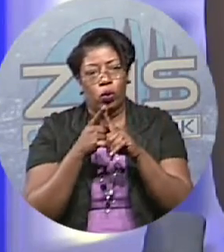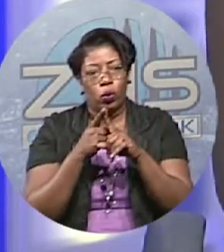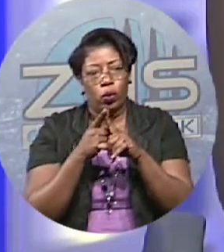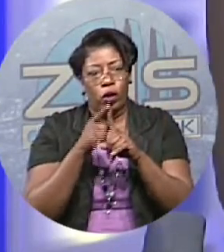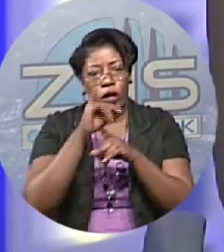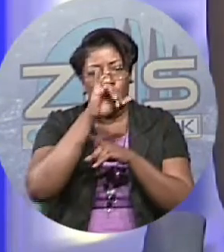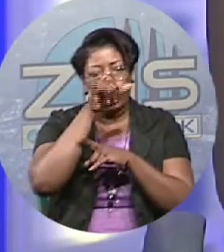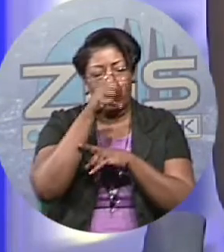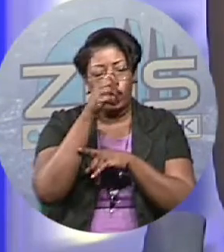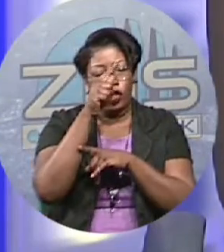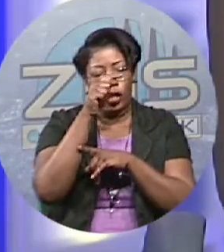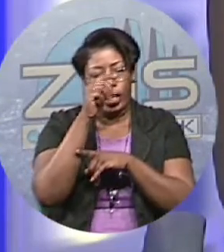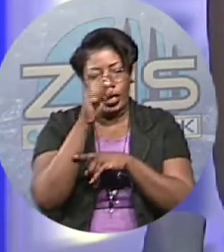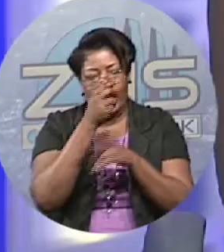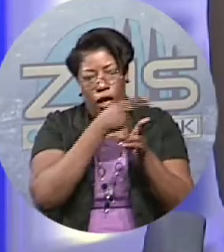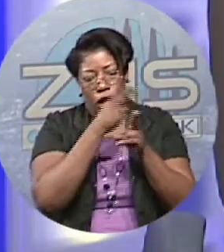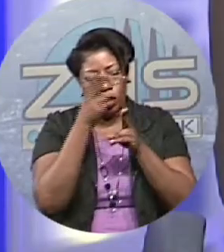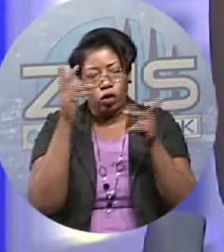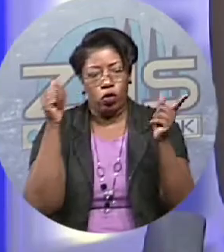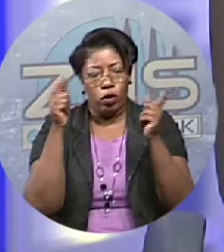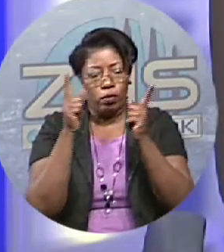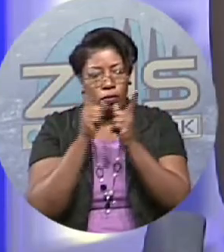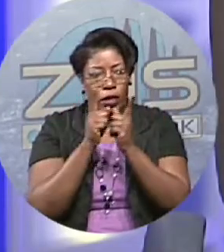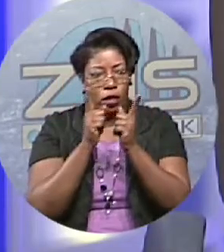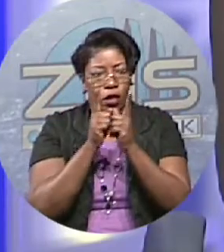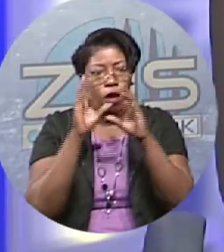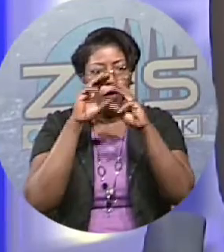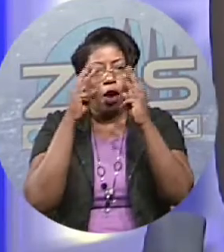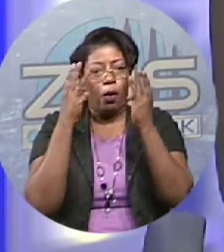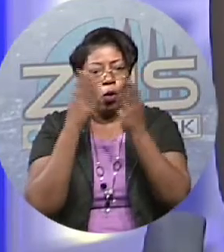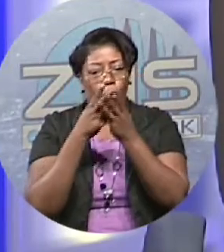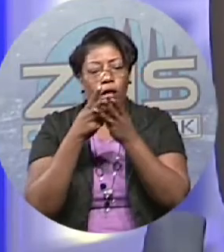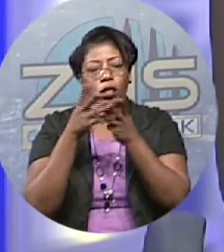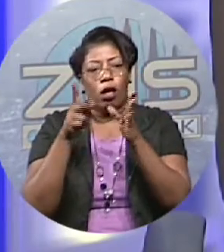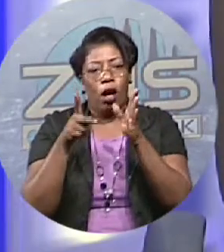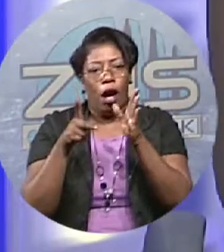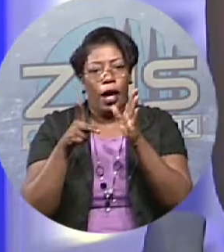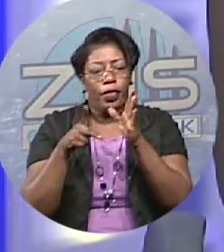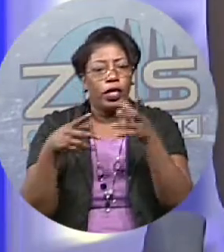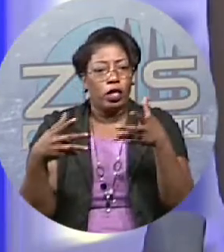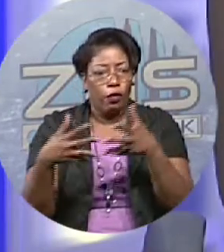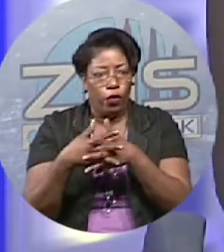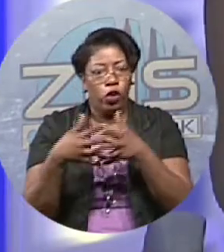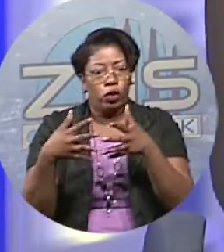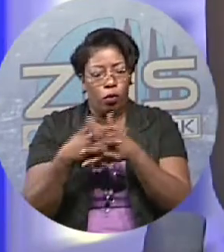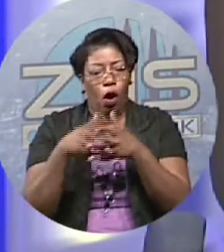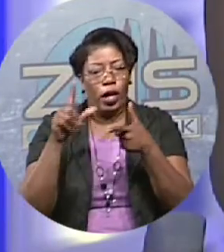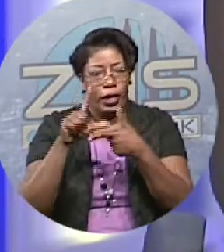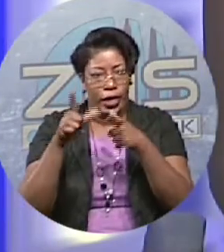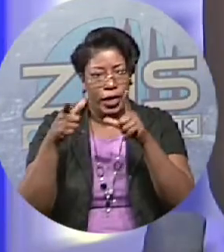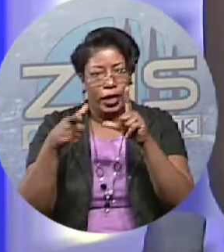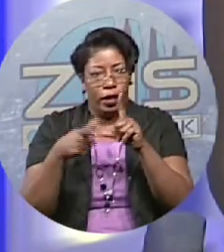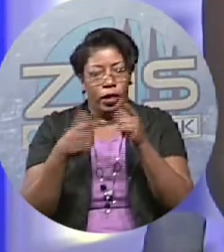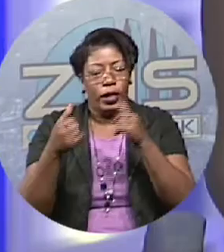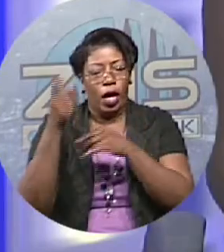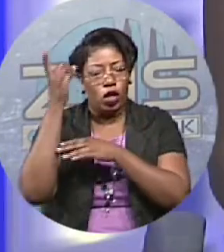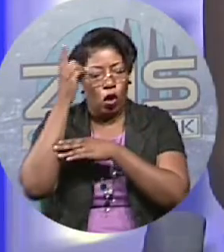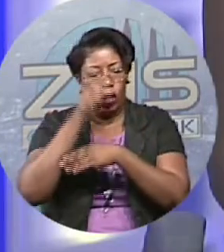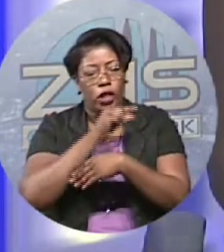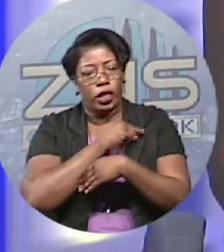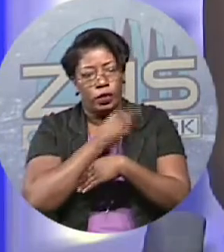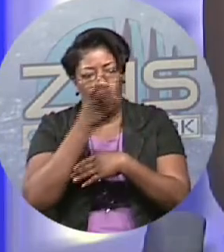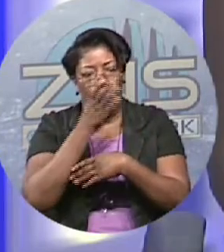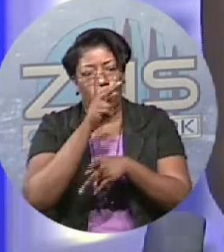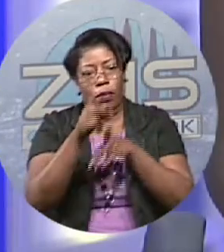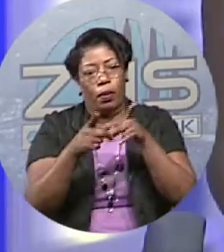Jets and Hunters will meet this coming Saturday for the Commonwealth American Football League's Boilfish Bowl. Commissioner of the league McDonald Gibson wants the public to come